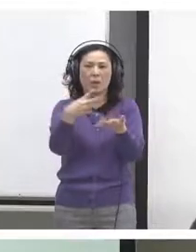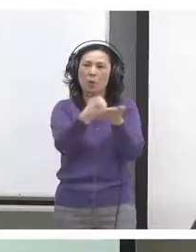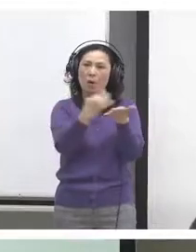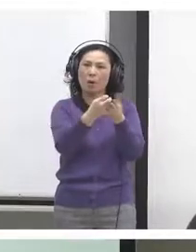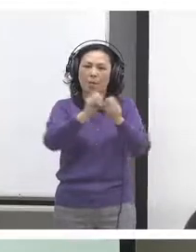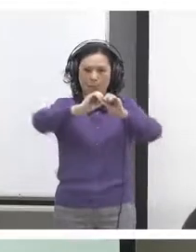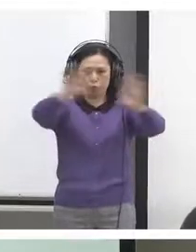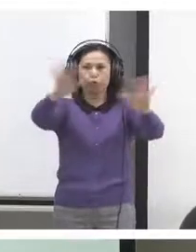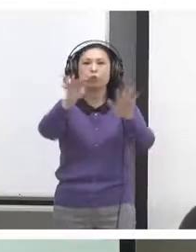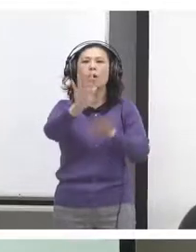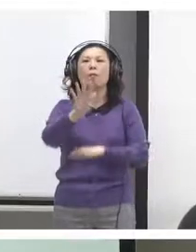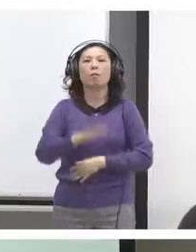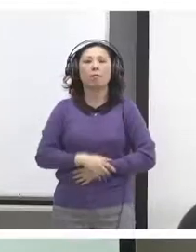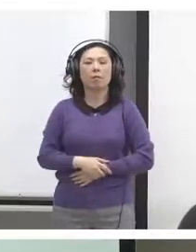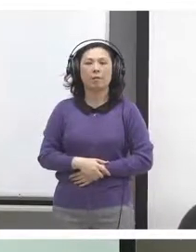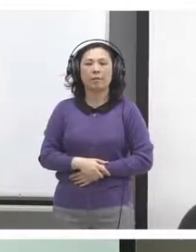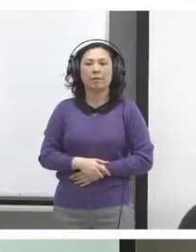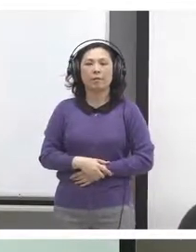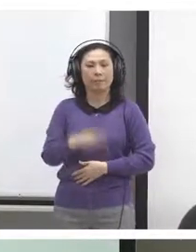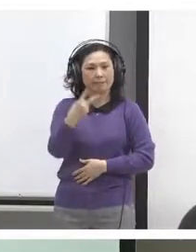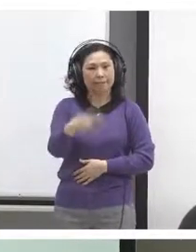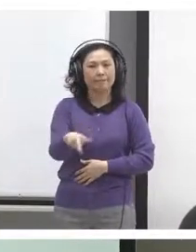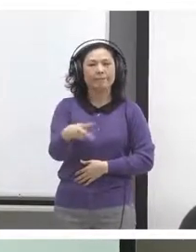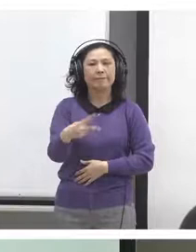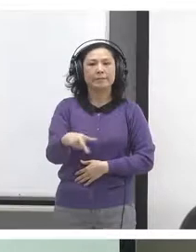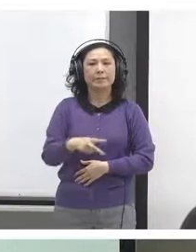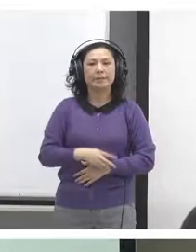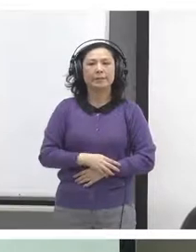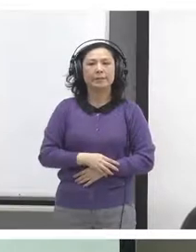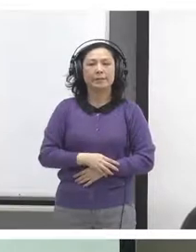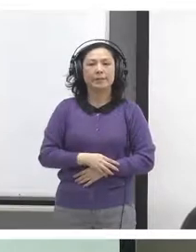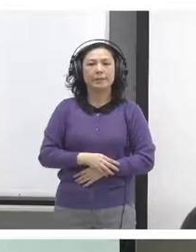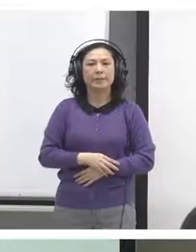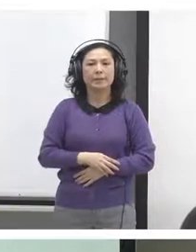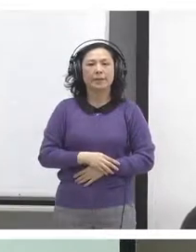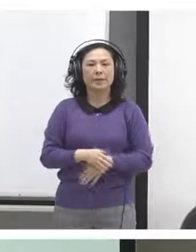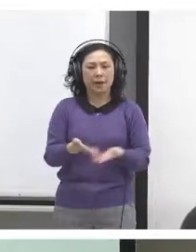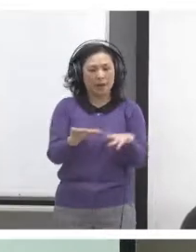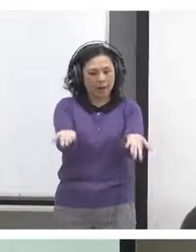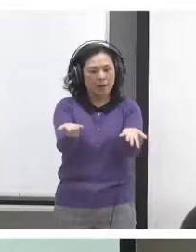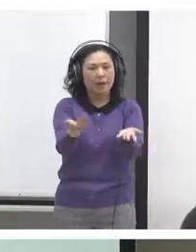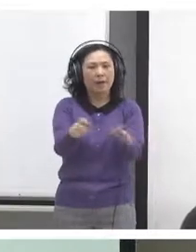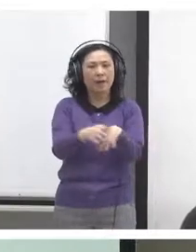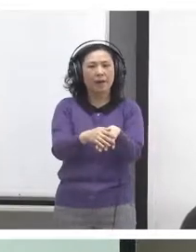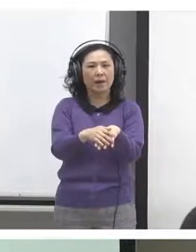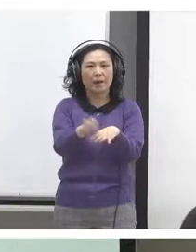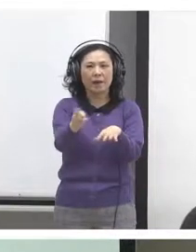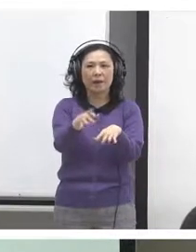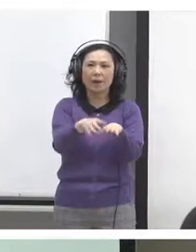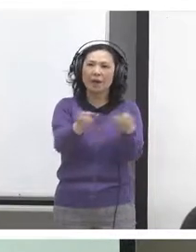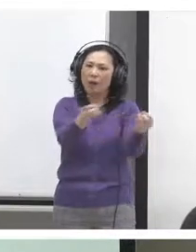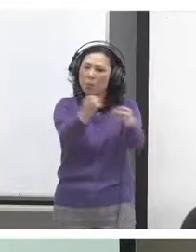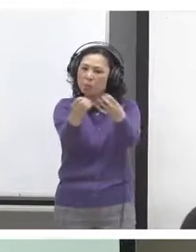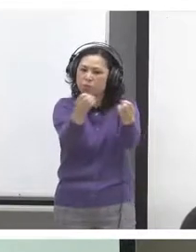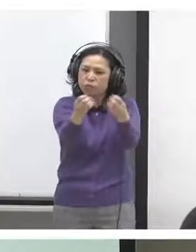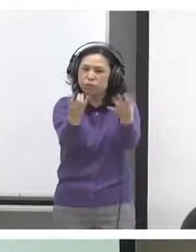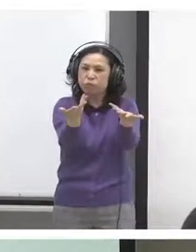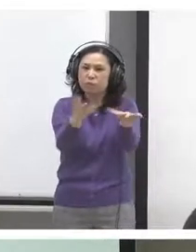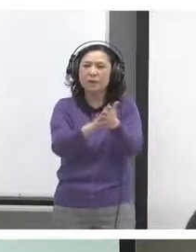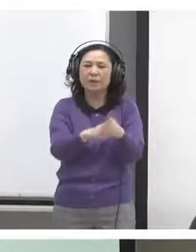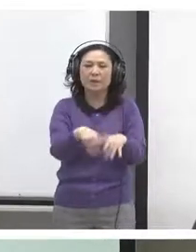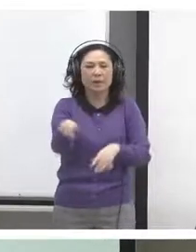opened issues and pull requests publicly. It means you